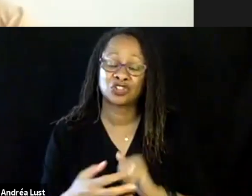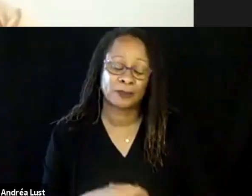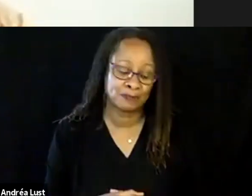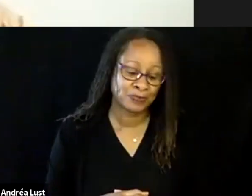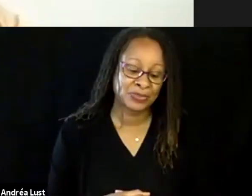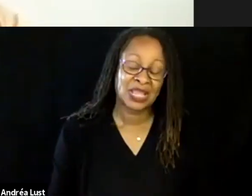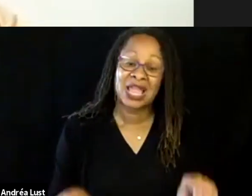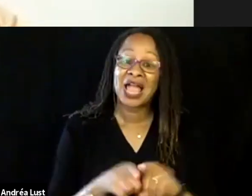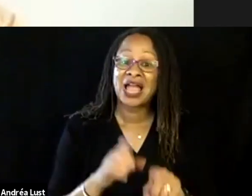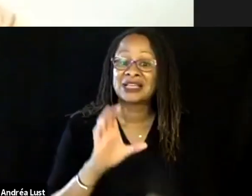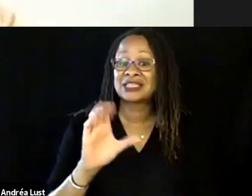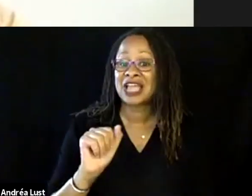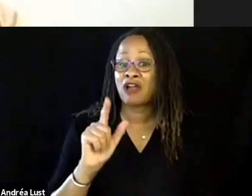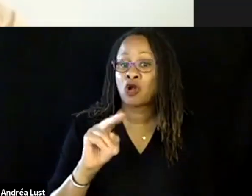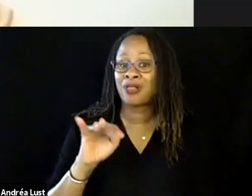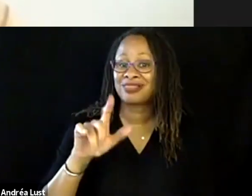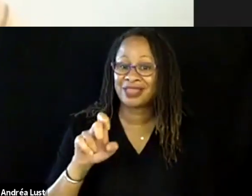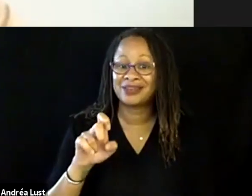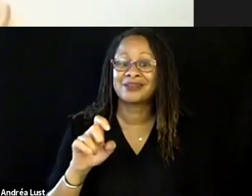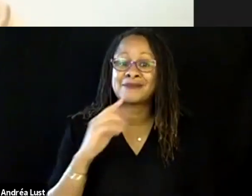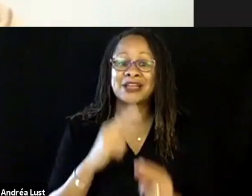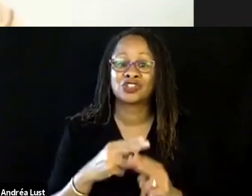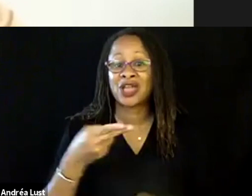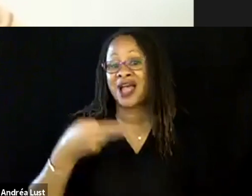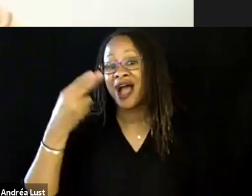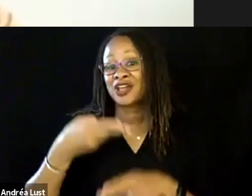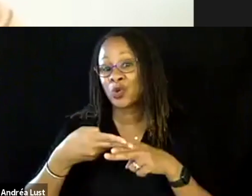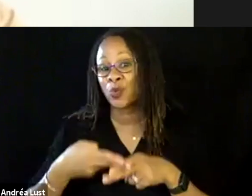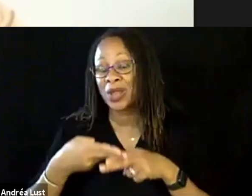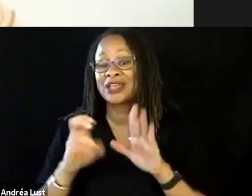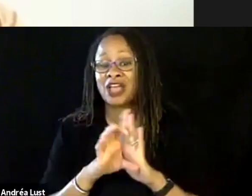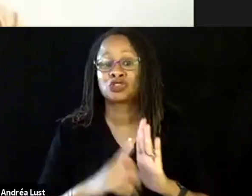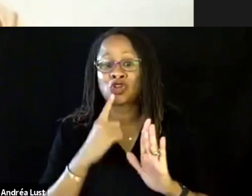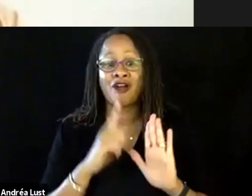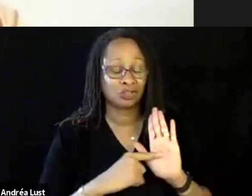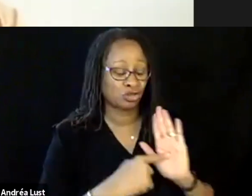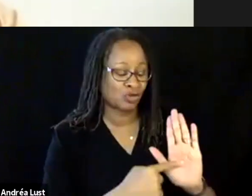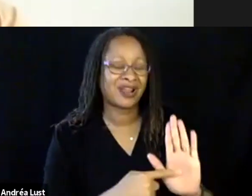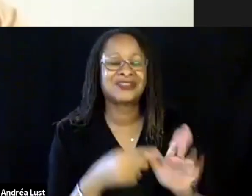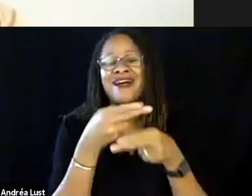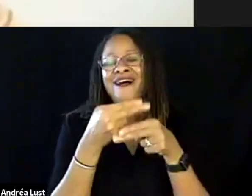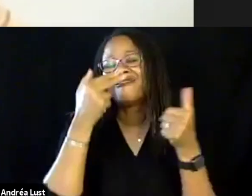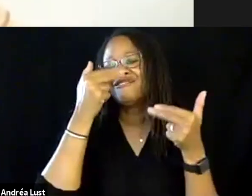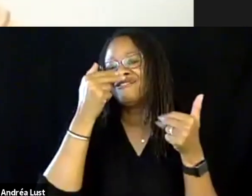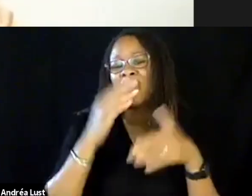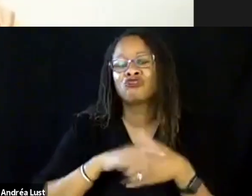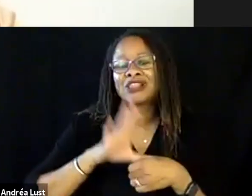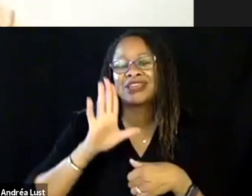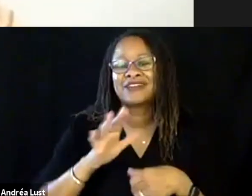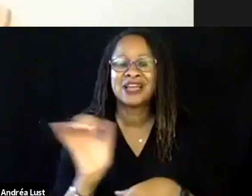as Carolyn mentioned, higher weight characters are typically portrayed as comic relief. Similar to